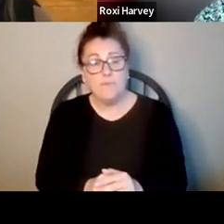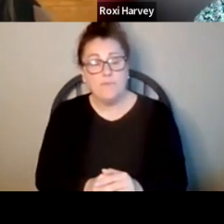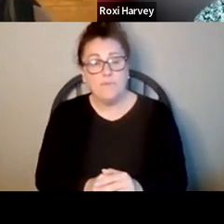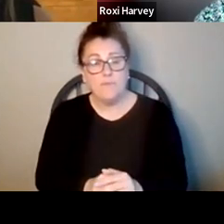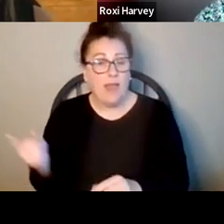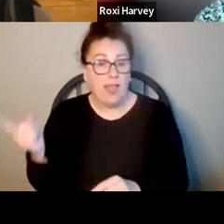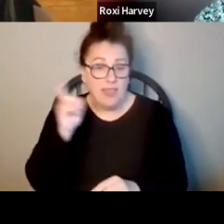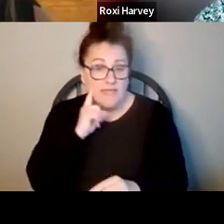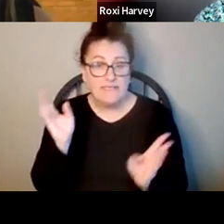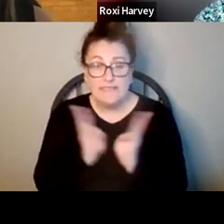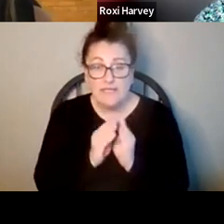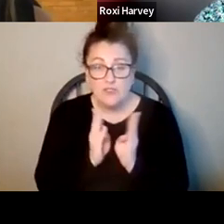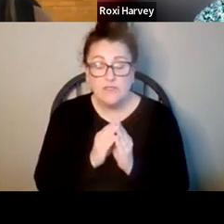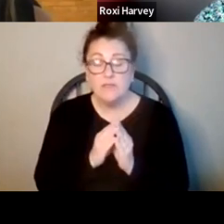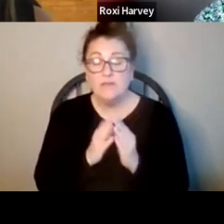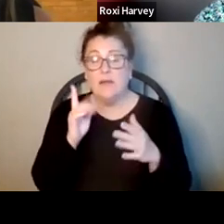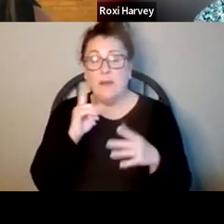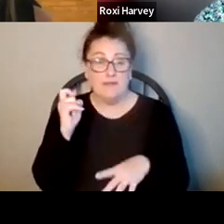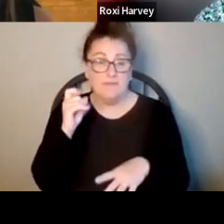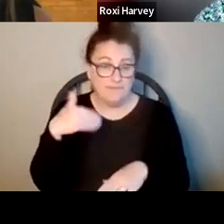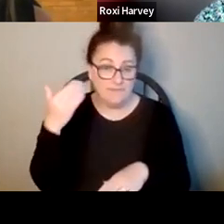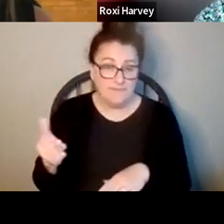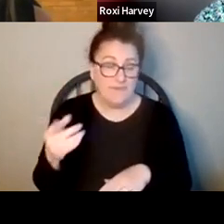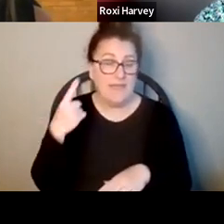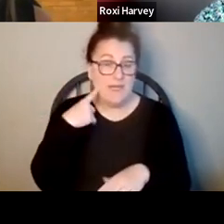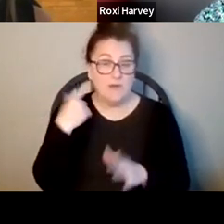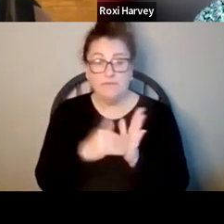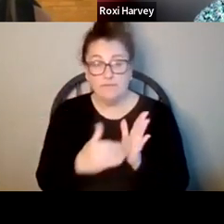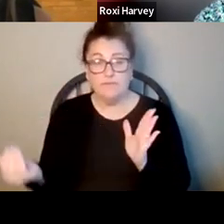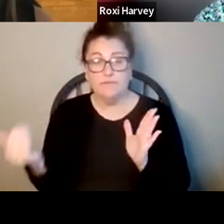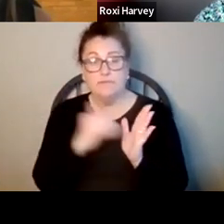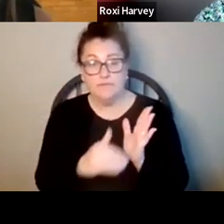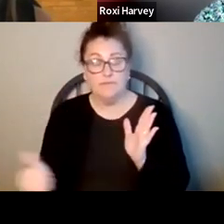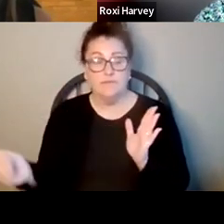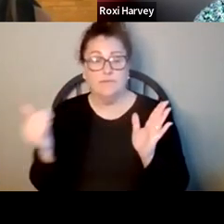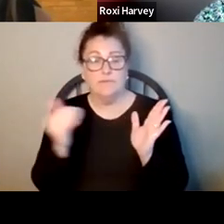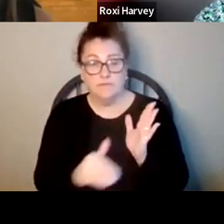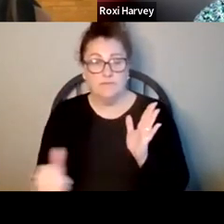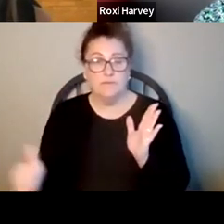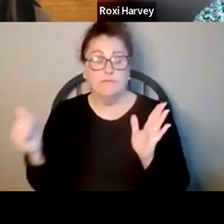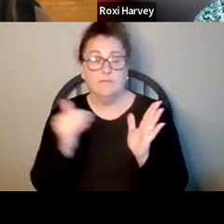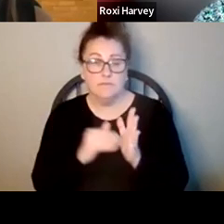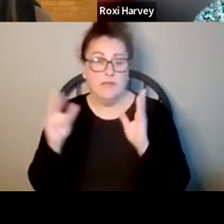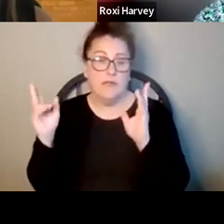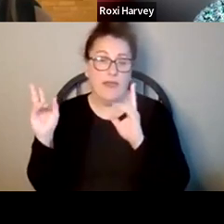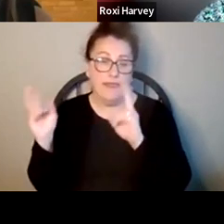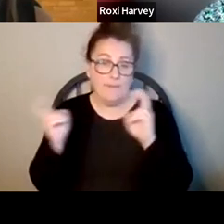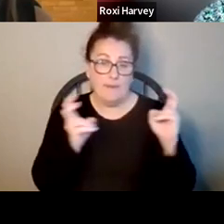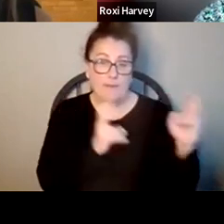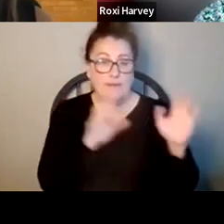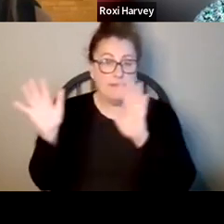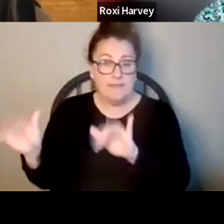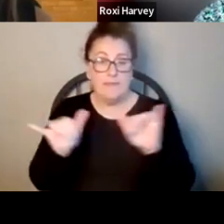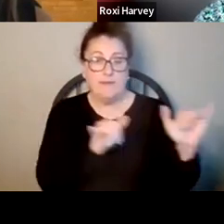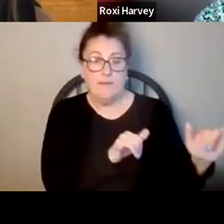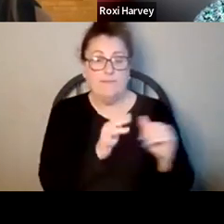listening sessions, because at a certain point I do think we've started to hear the same themes over and over again, which to me